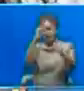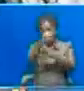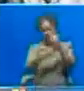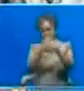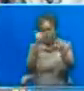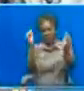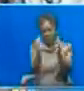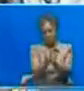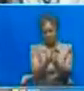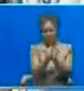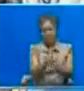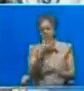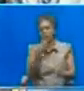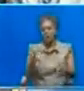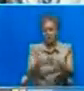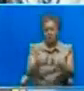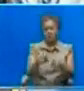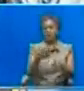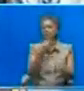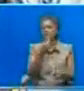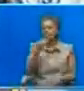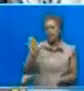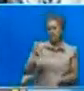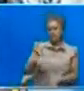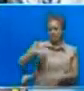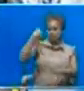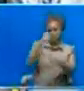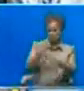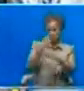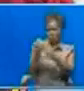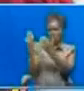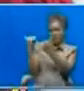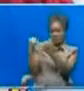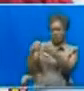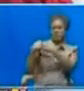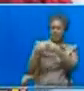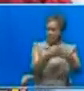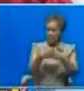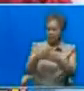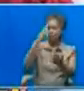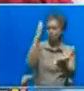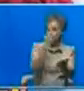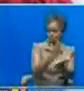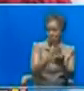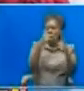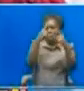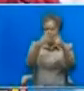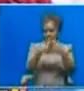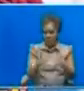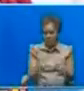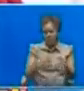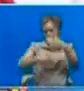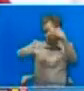years. Ladies and gentlemen, the task ahead of us is challenging. Yet,